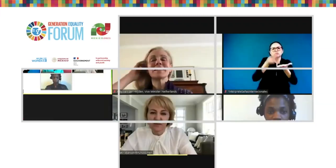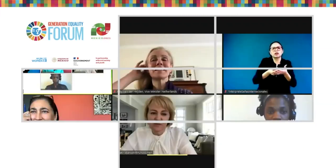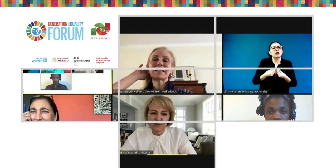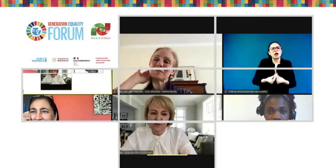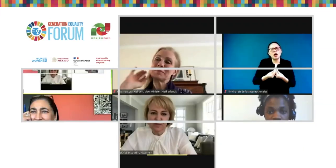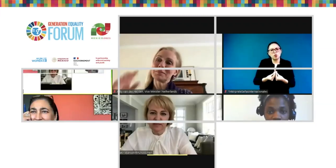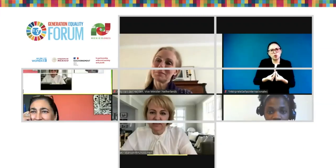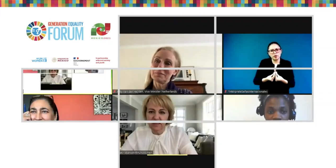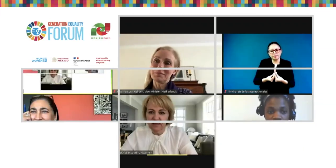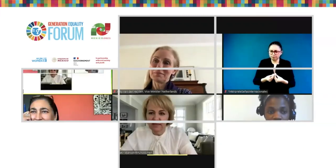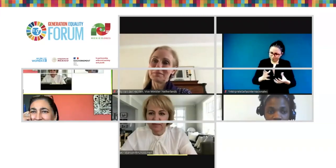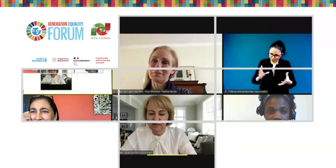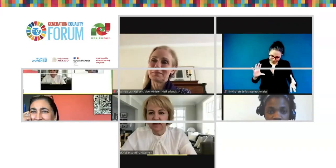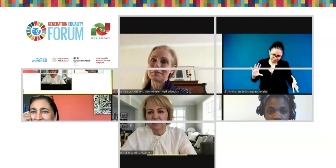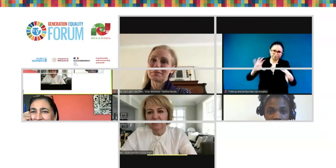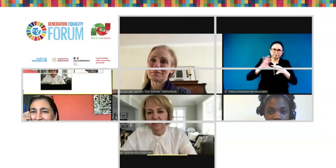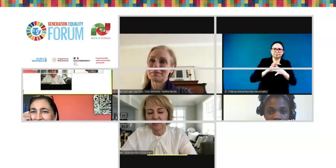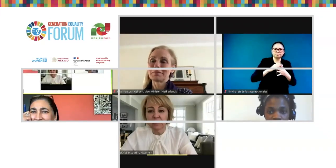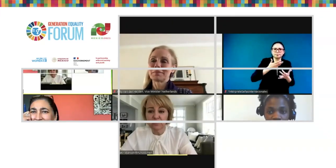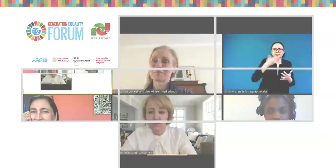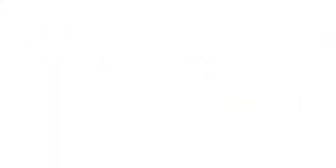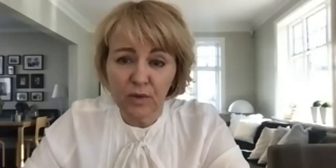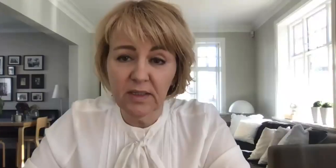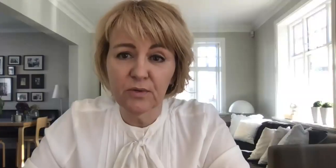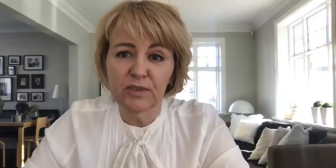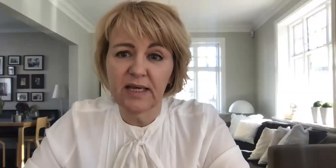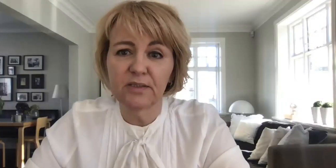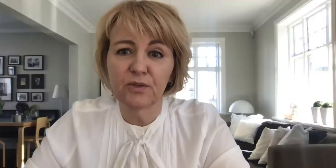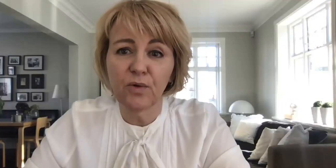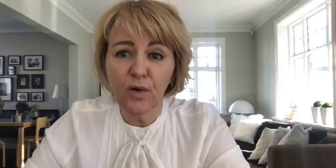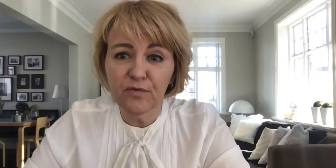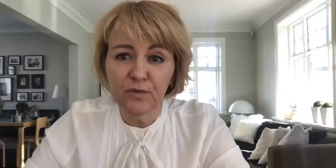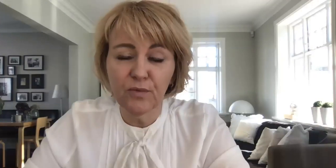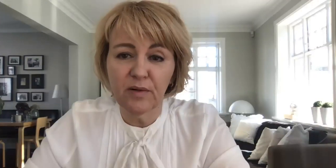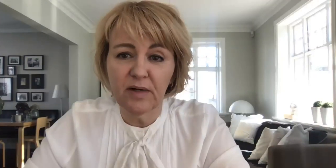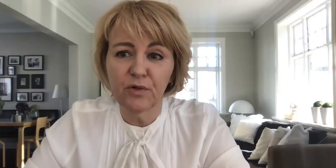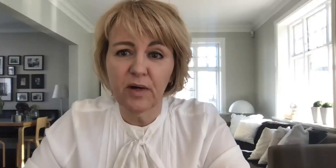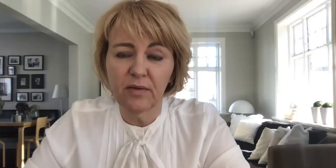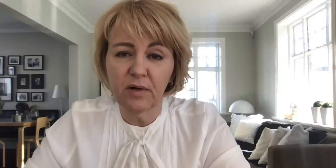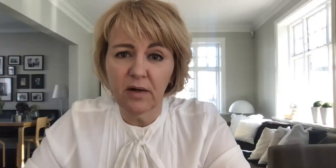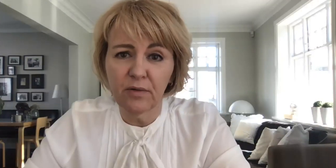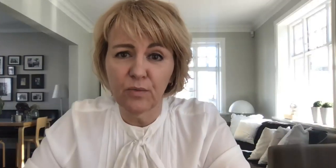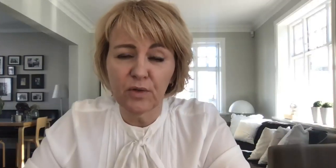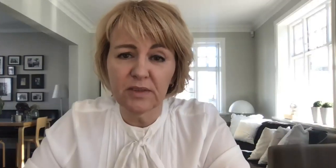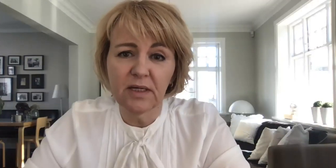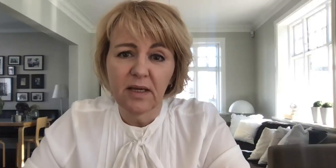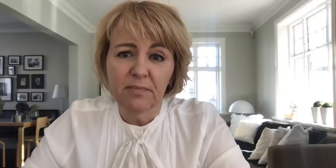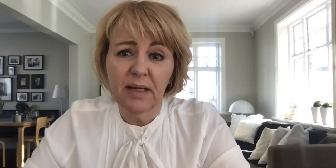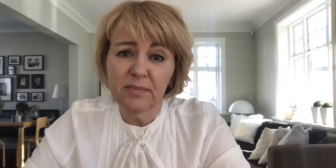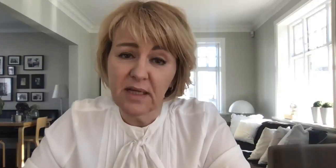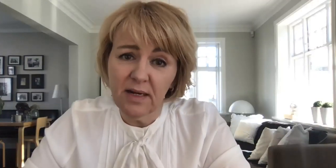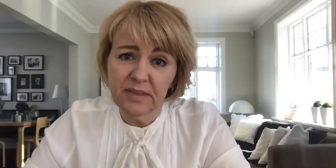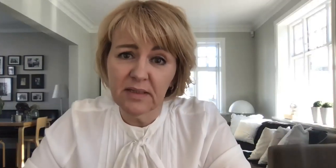Thank you so much, Hakima. And good afternoon, good morning, good day to all of you, wherever you are in the world.